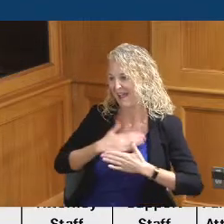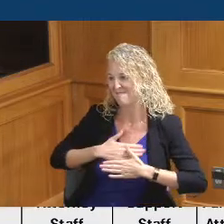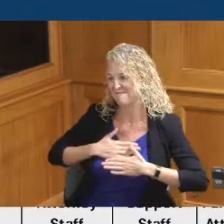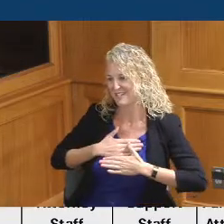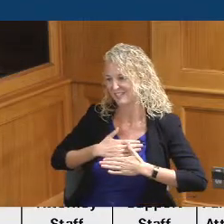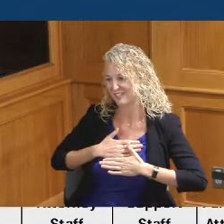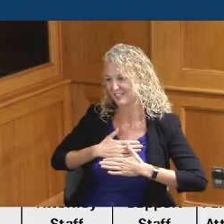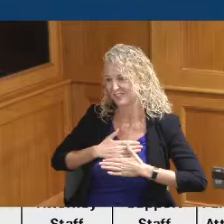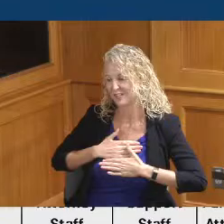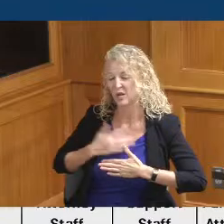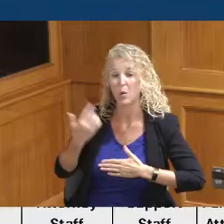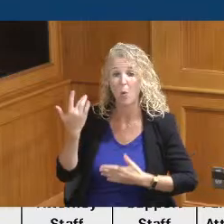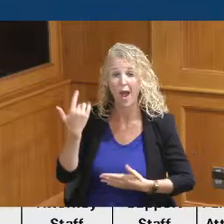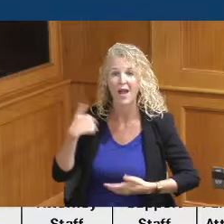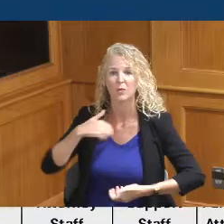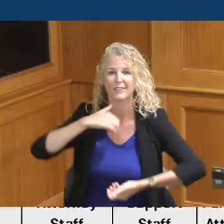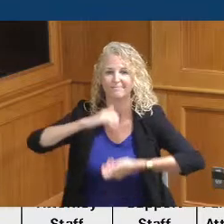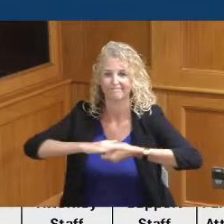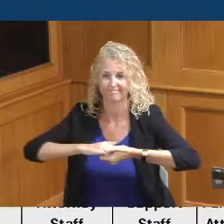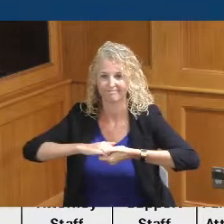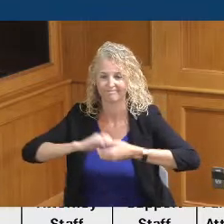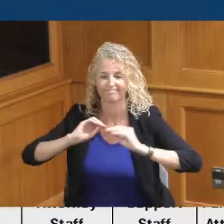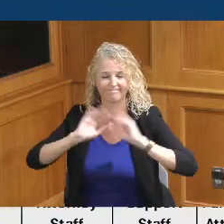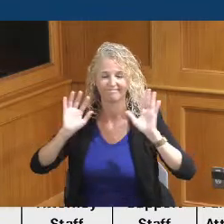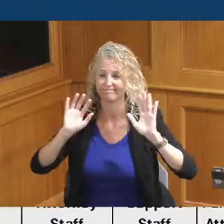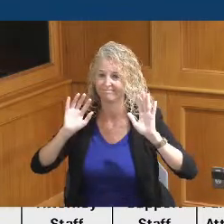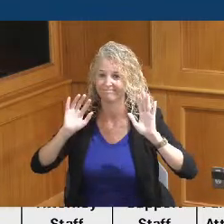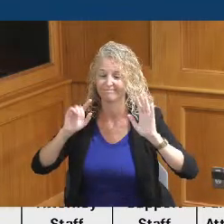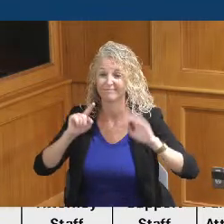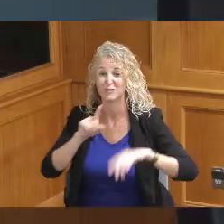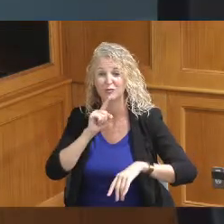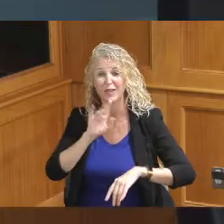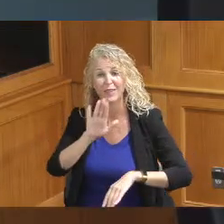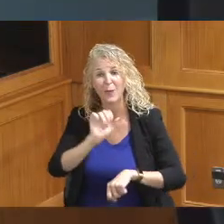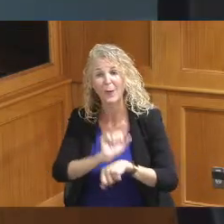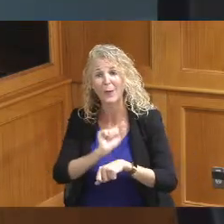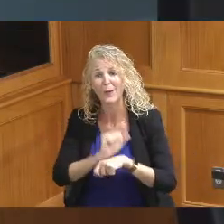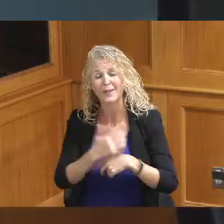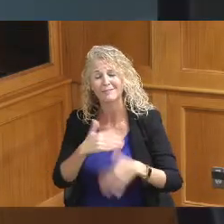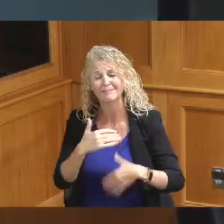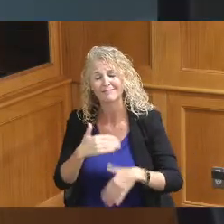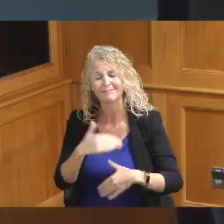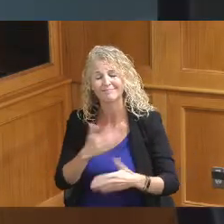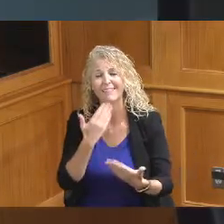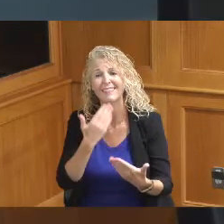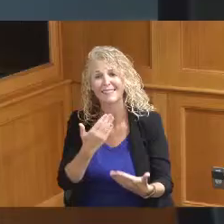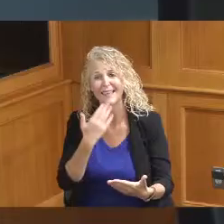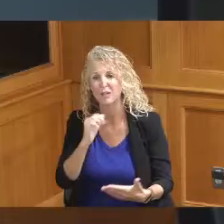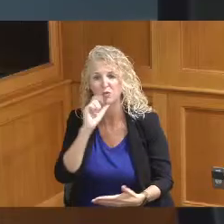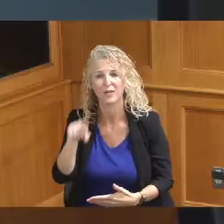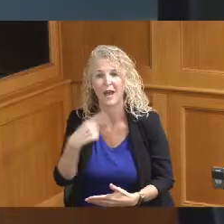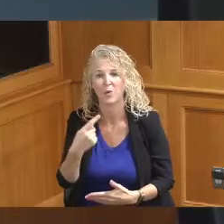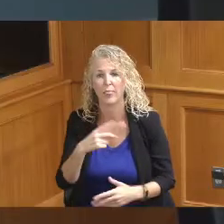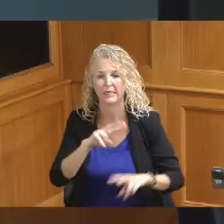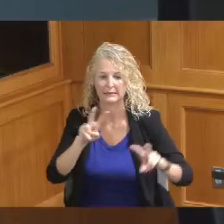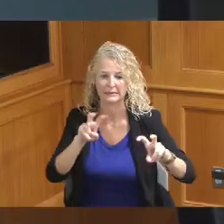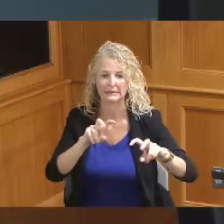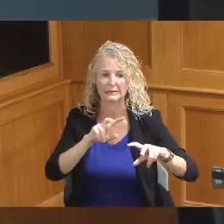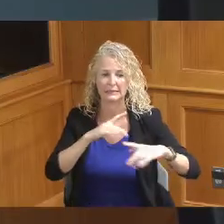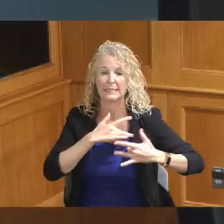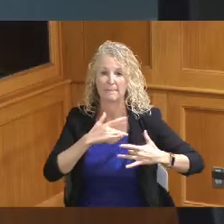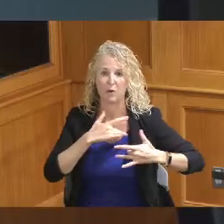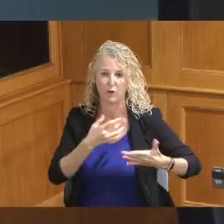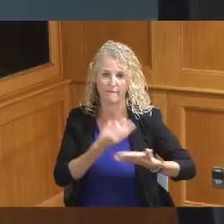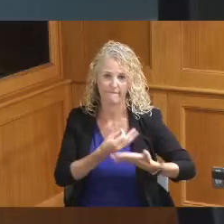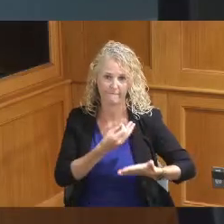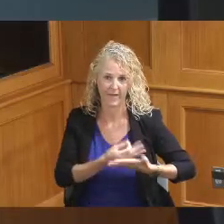Well, because we're in partnership, right? And I applaud you for going outside of just the traditional funding source, which is the county, and